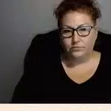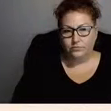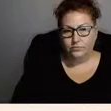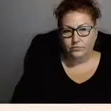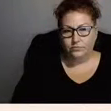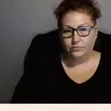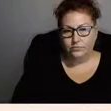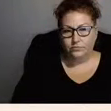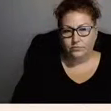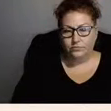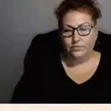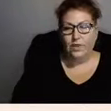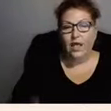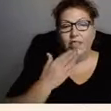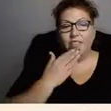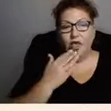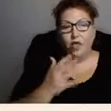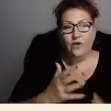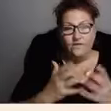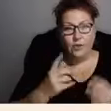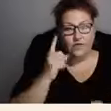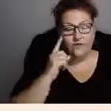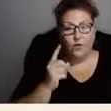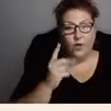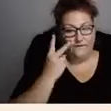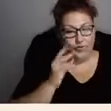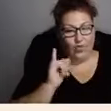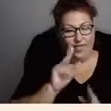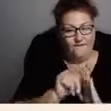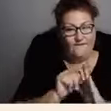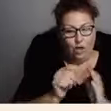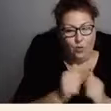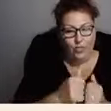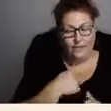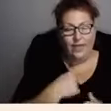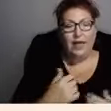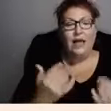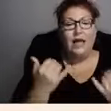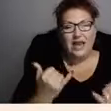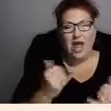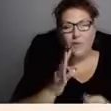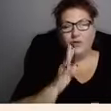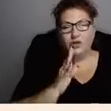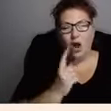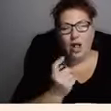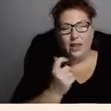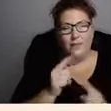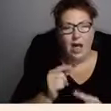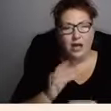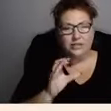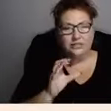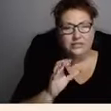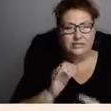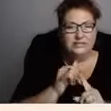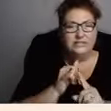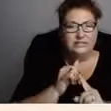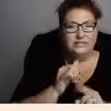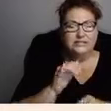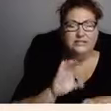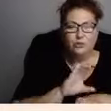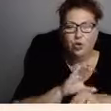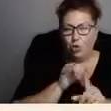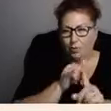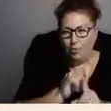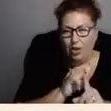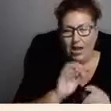Thank you very much for viewing that video with me. Now I'll talk a little bit about cyberbullying and how individuals